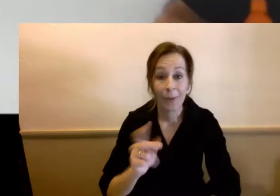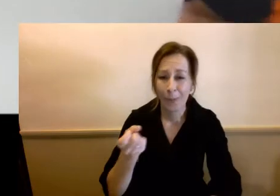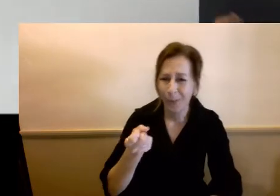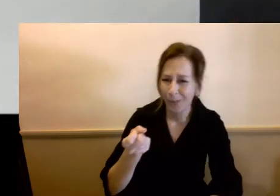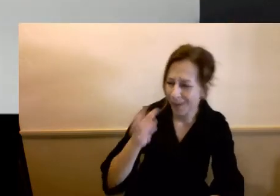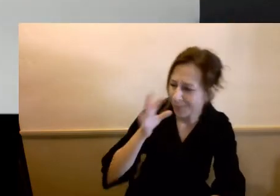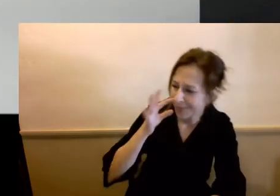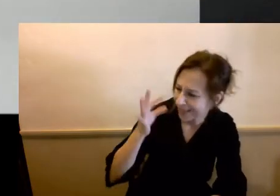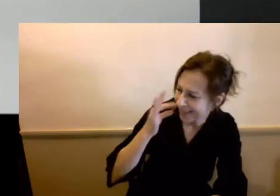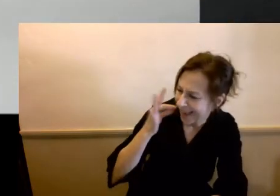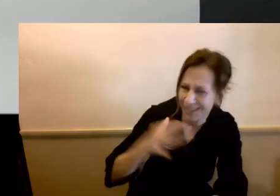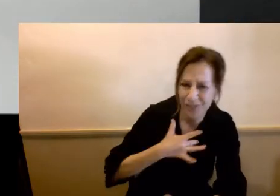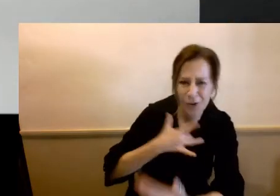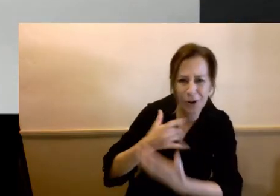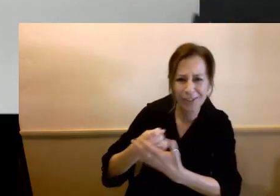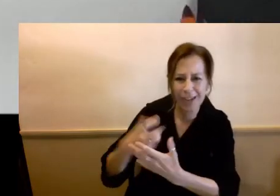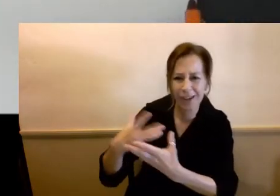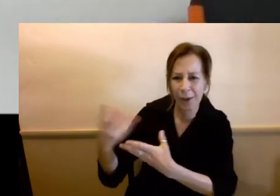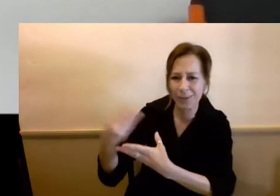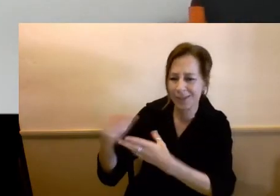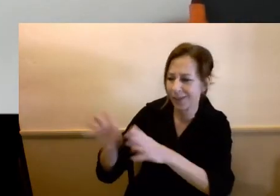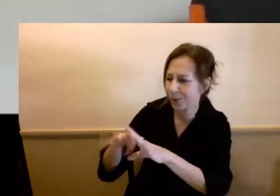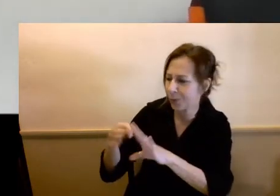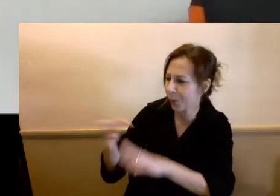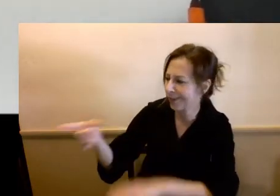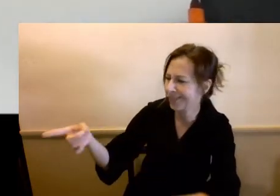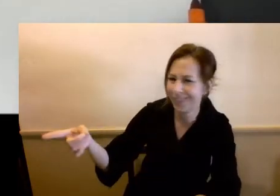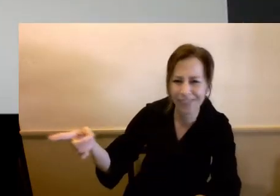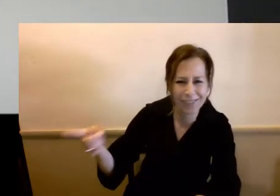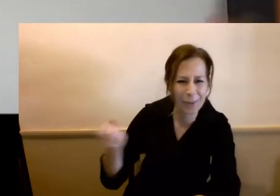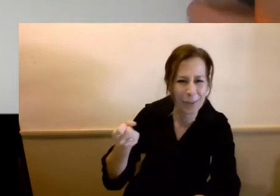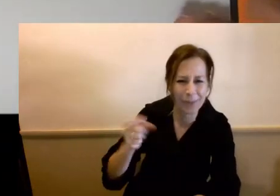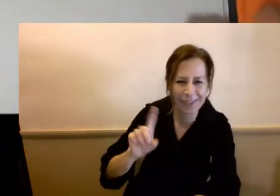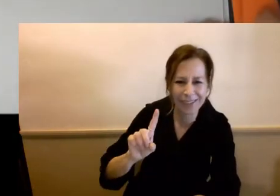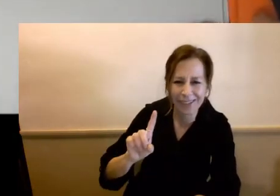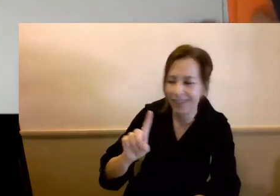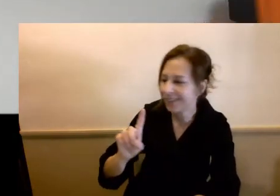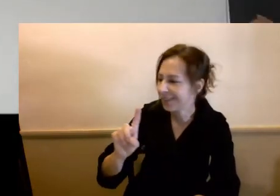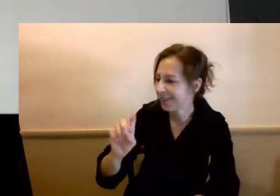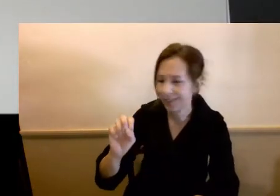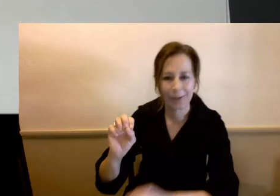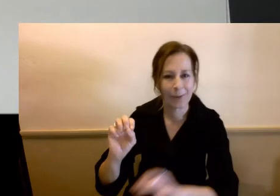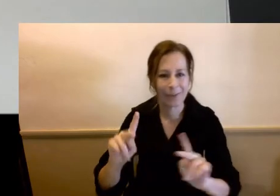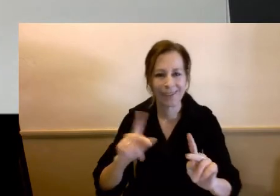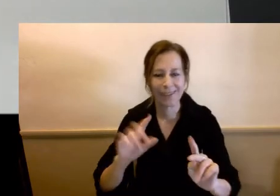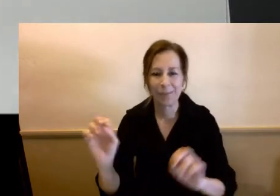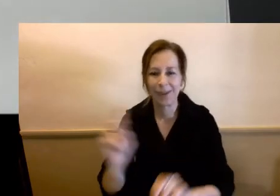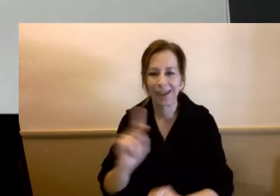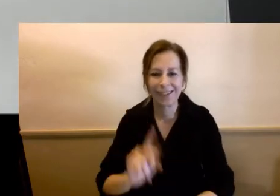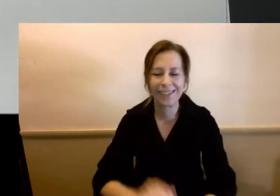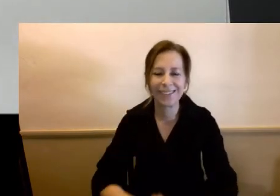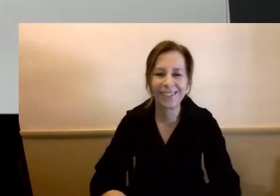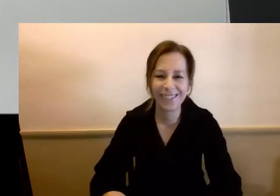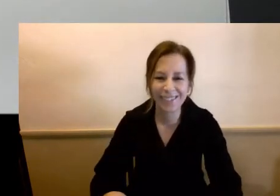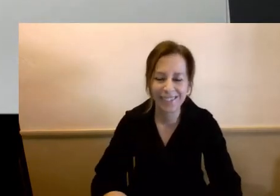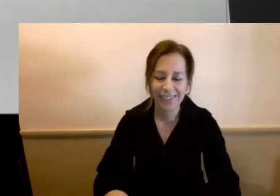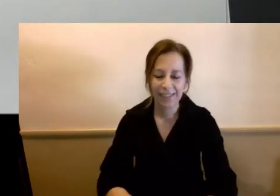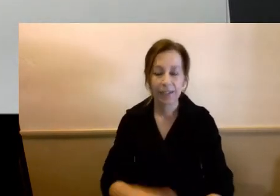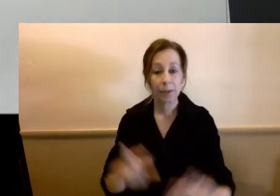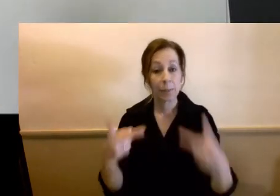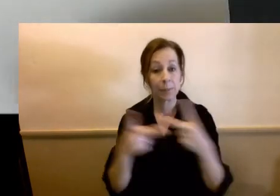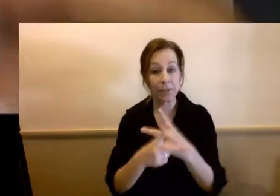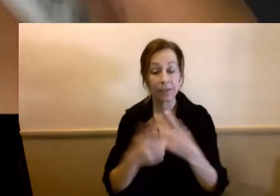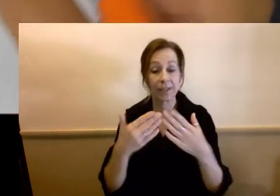Okay, hold on. My cat is having a heart attack outside the door. Hold on. Okay, I'm back. Okay,